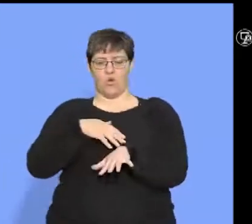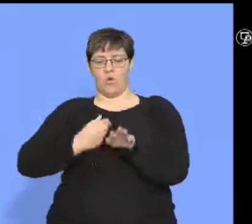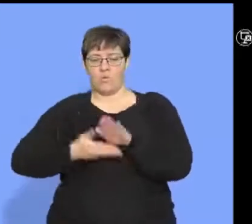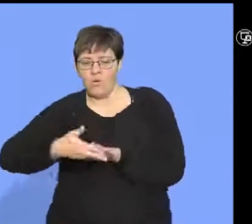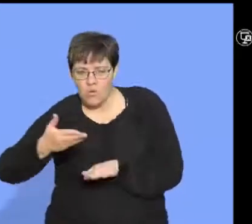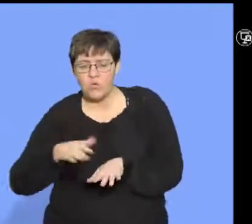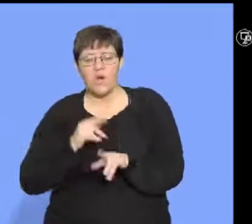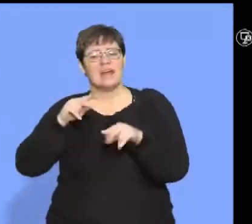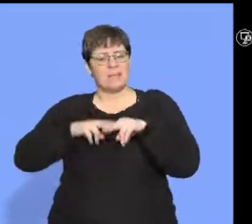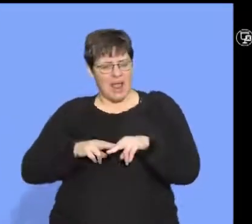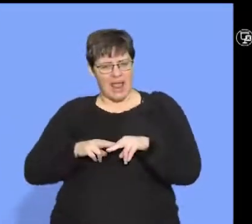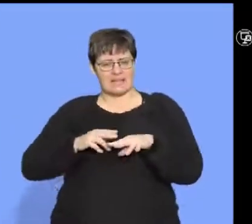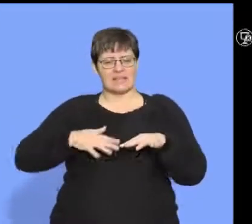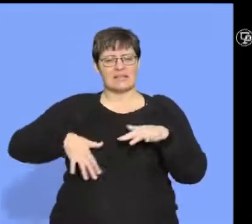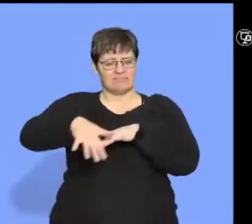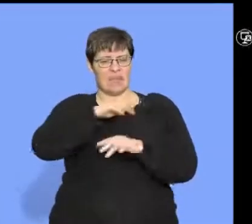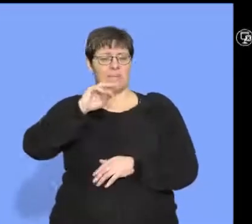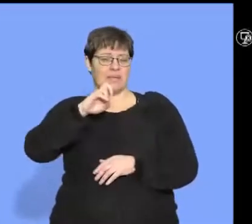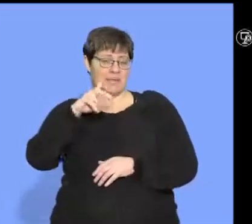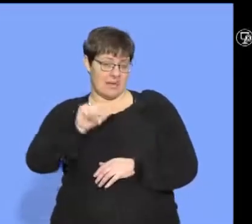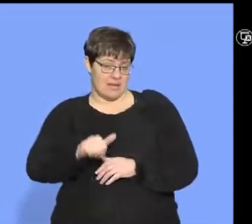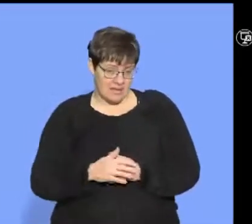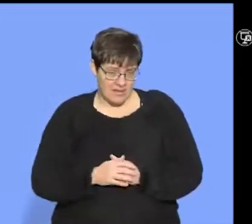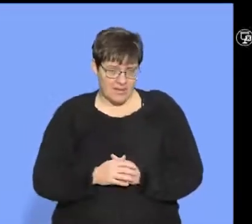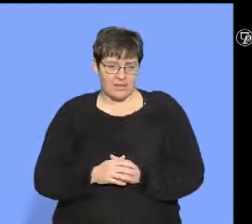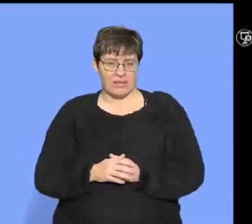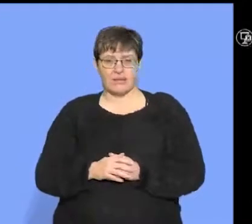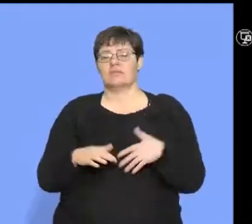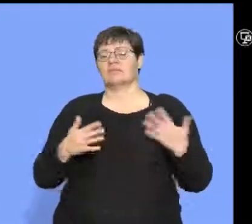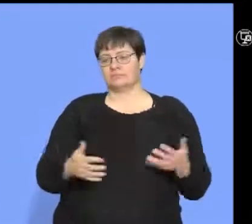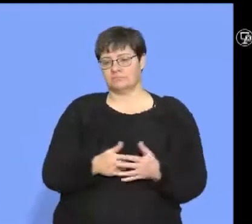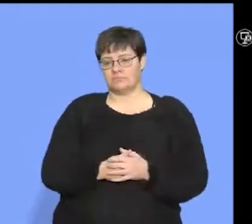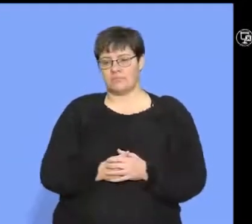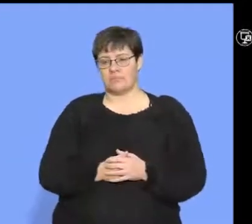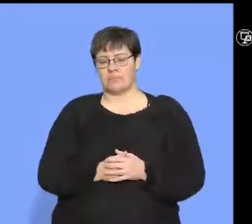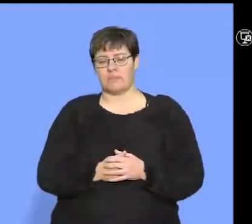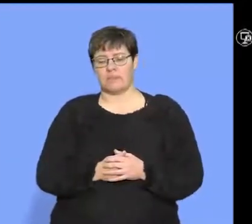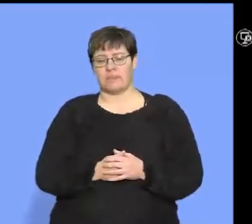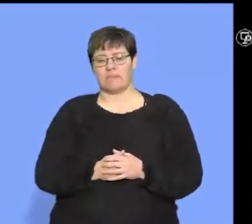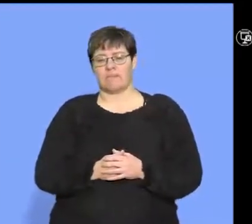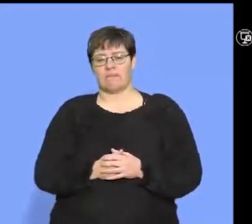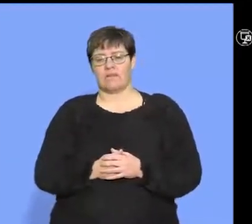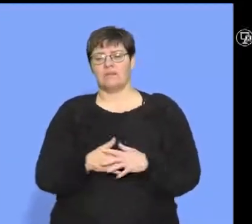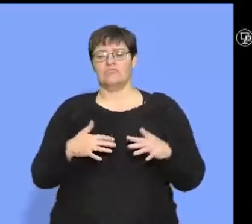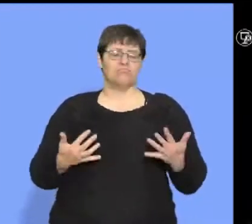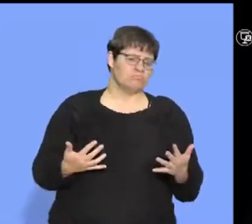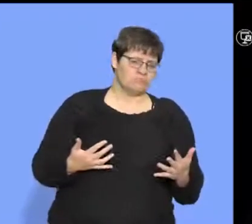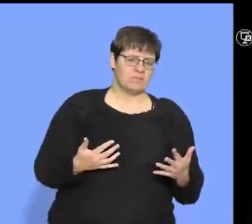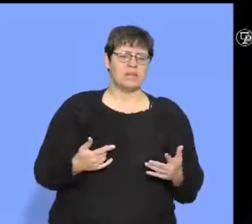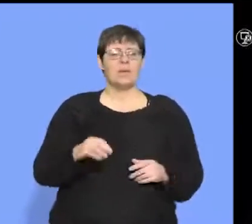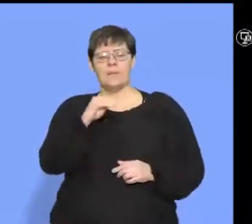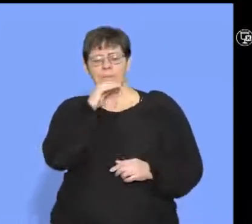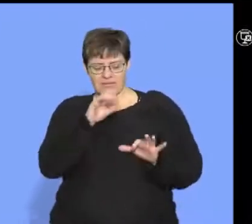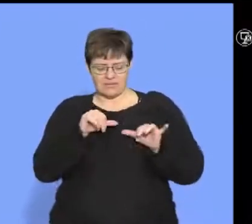different media. Remember, media is just the plural of medium, all right? So continuing